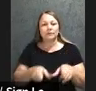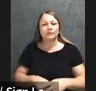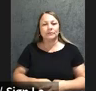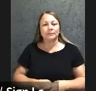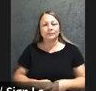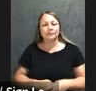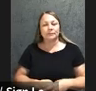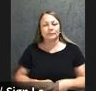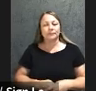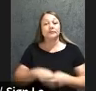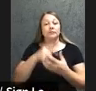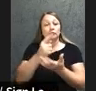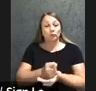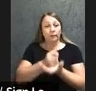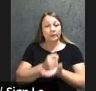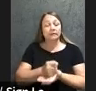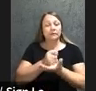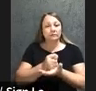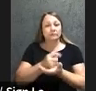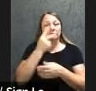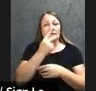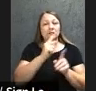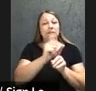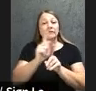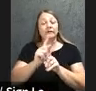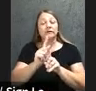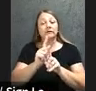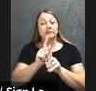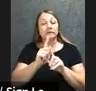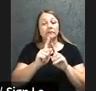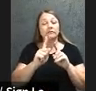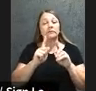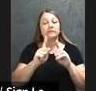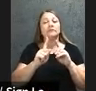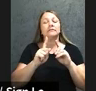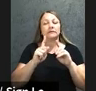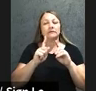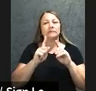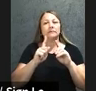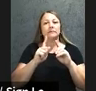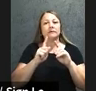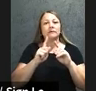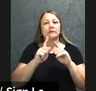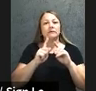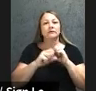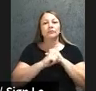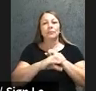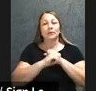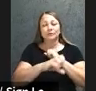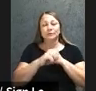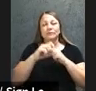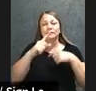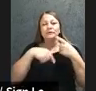And then treatments, you hear it a lot. I've seen commercials already for treatments for COVID. You can, again, call that